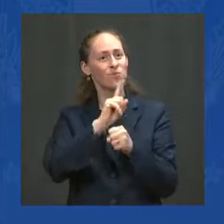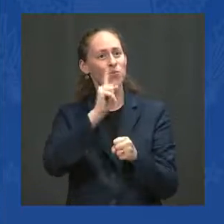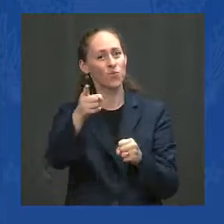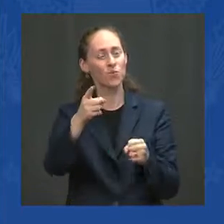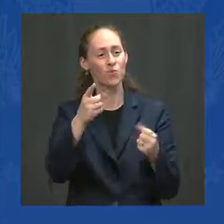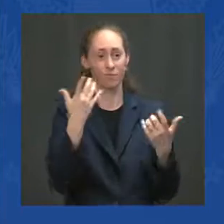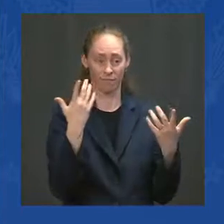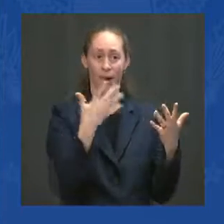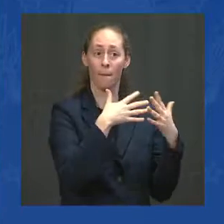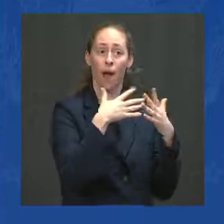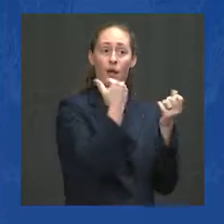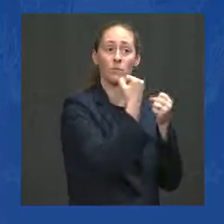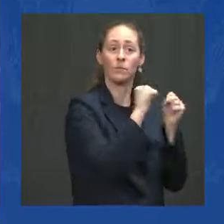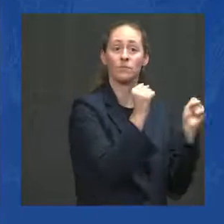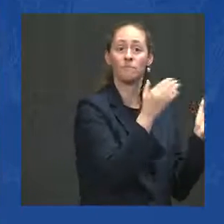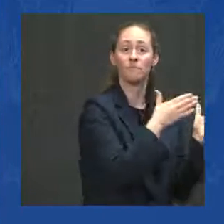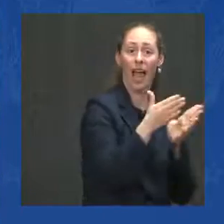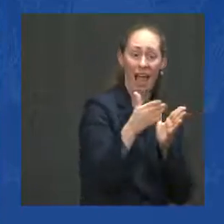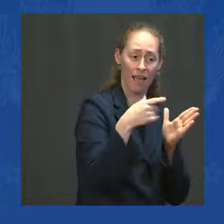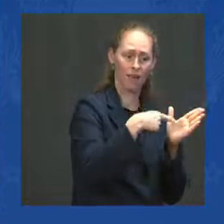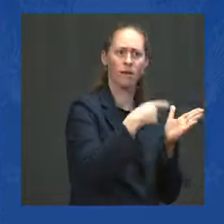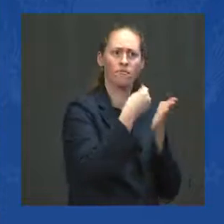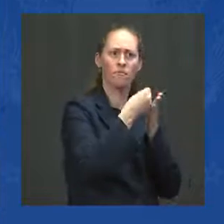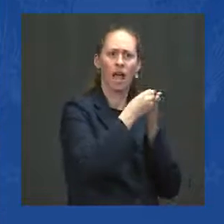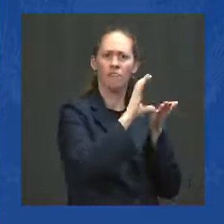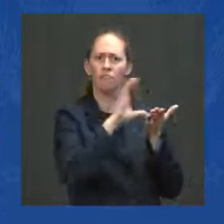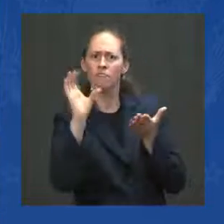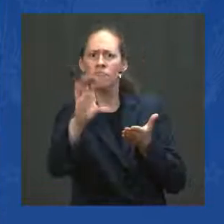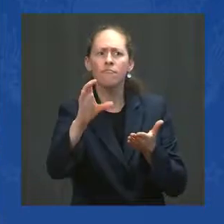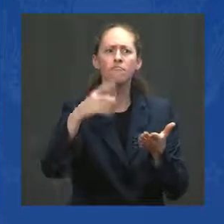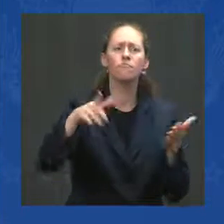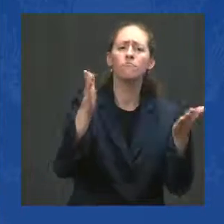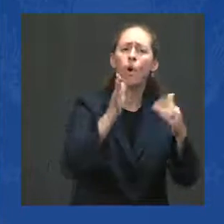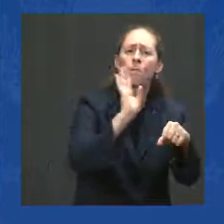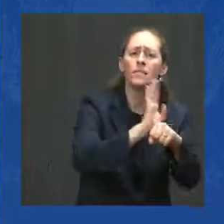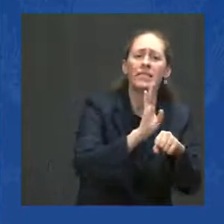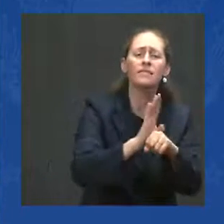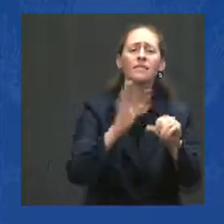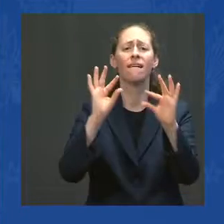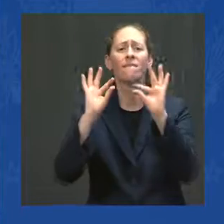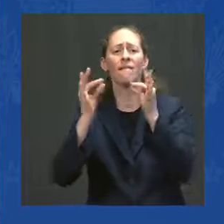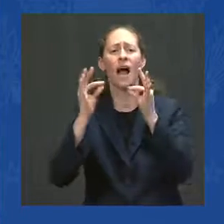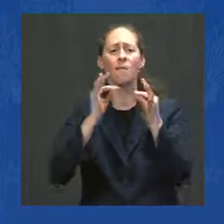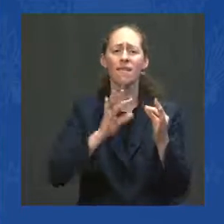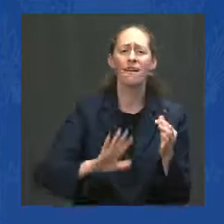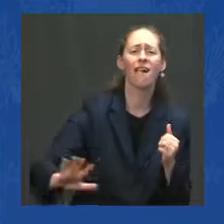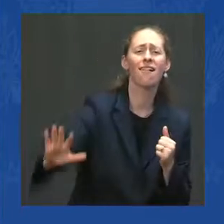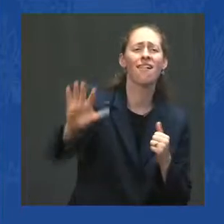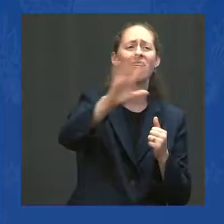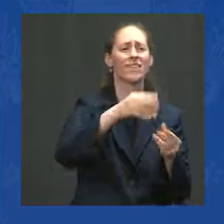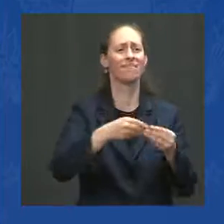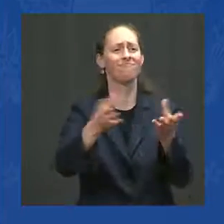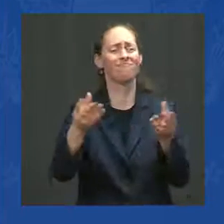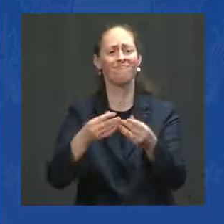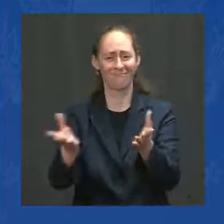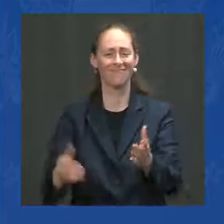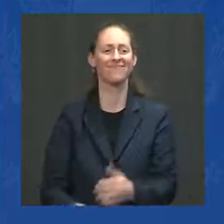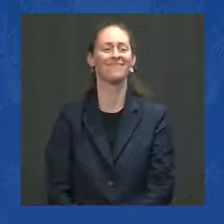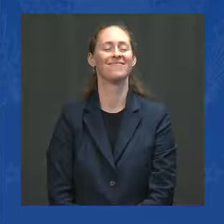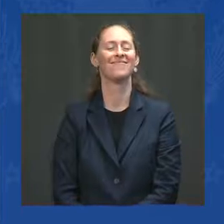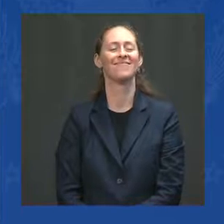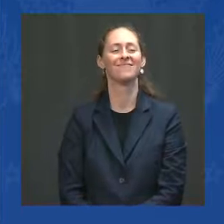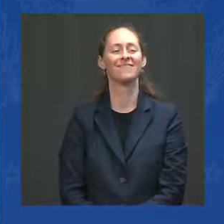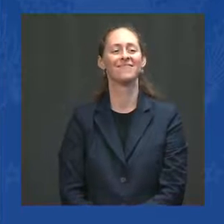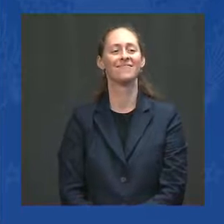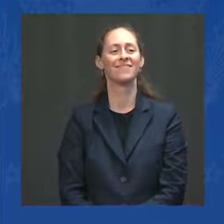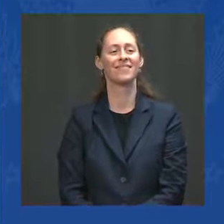small businesses, as we continue the fight to pass legislation to protect and strengthen the sacred